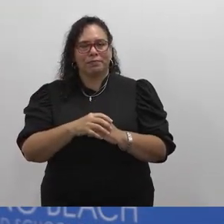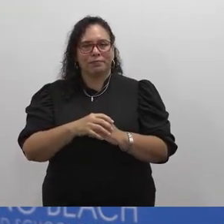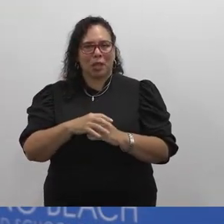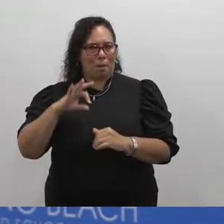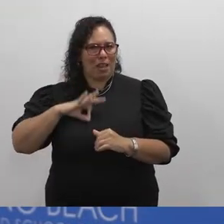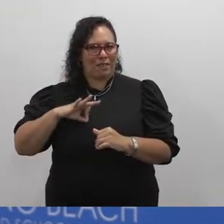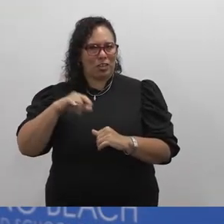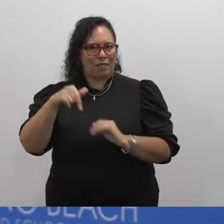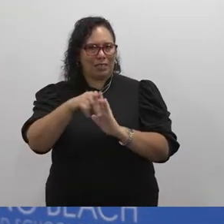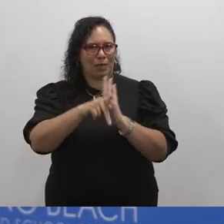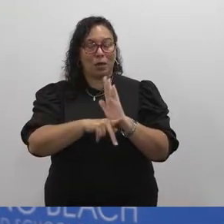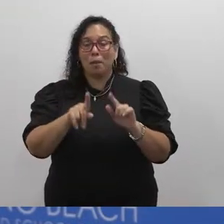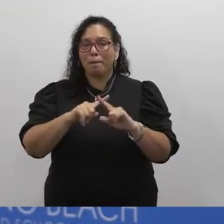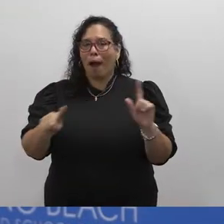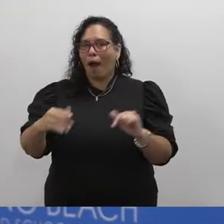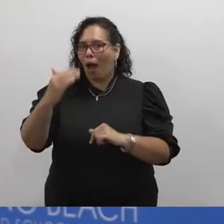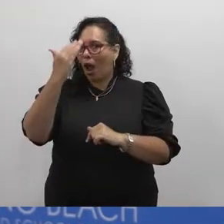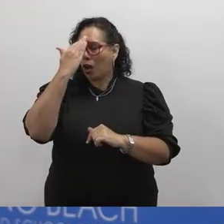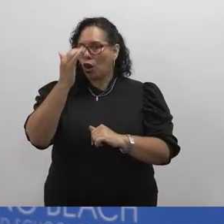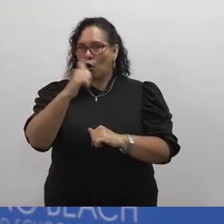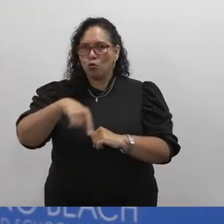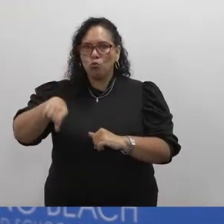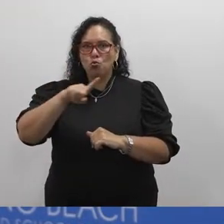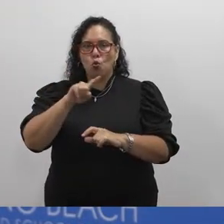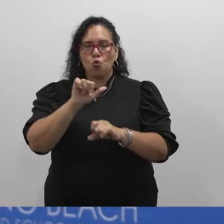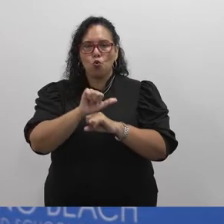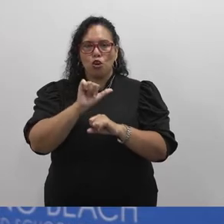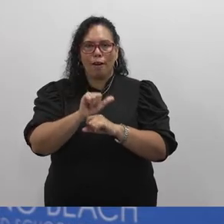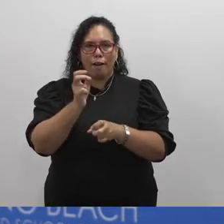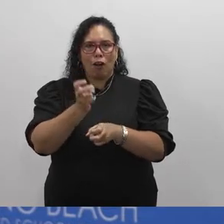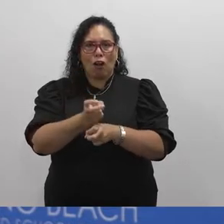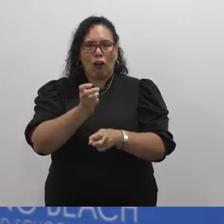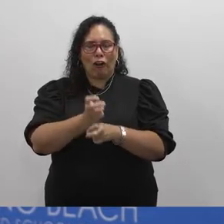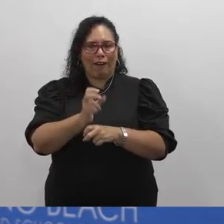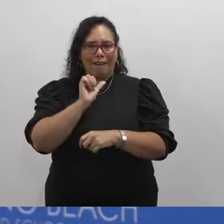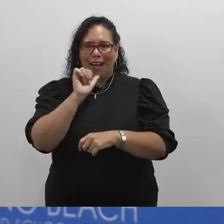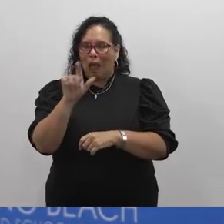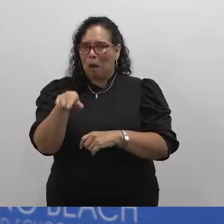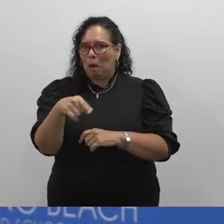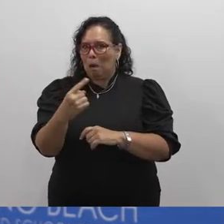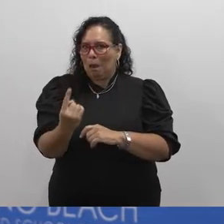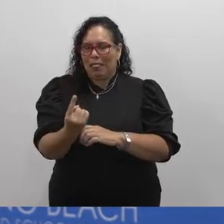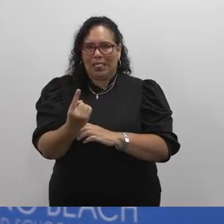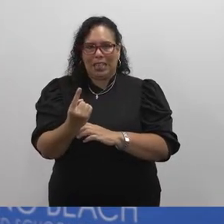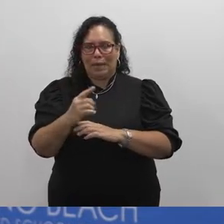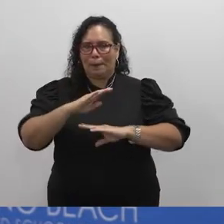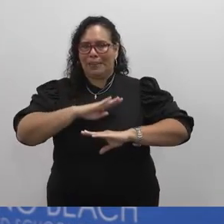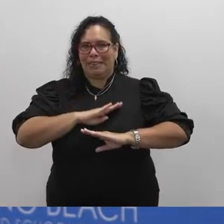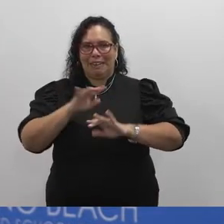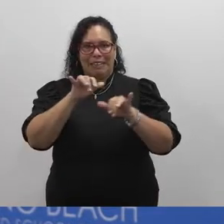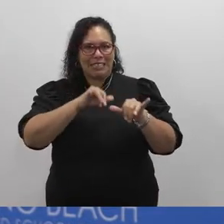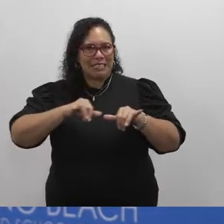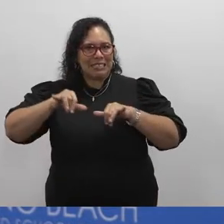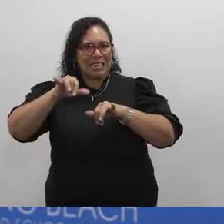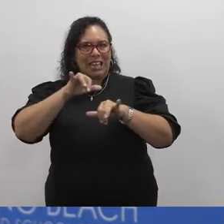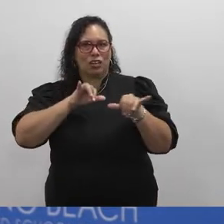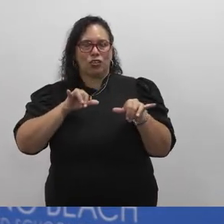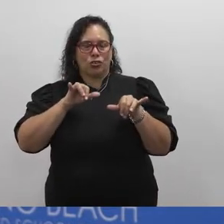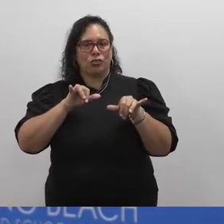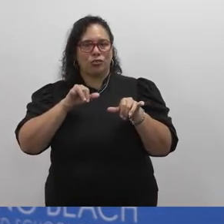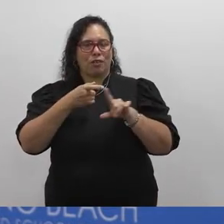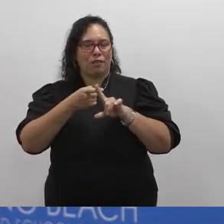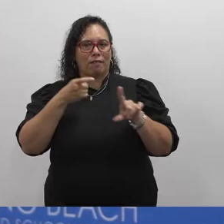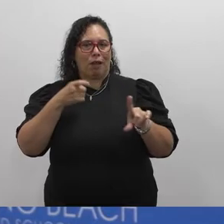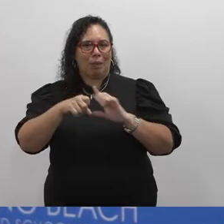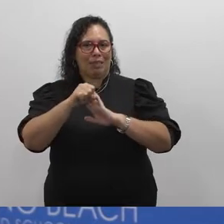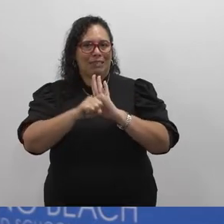but I know that you all are working really hard on obviously not only meeting the standards that are held to us by the state, but at the